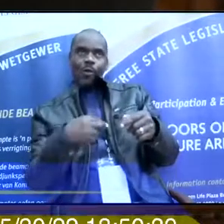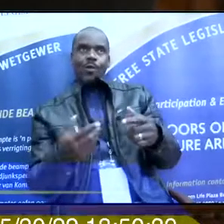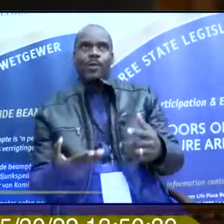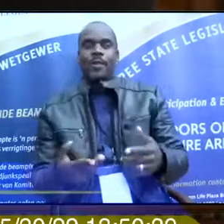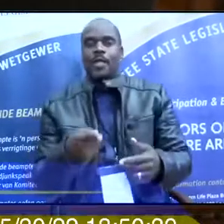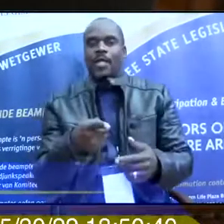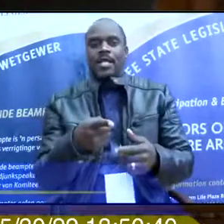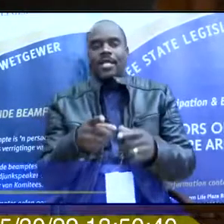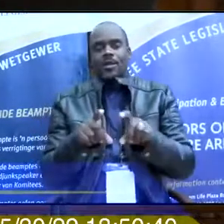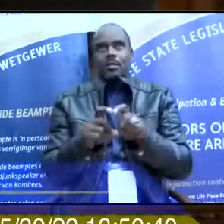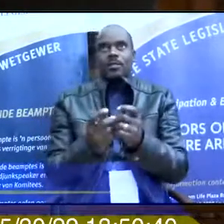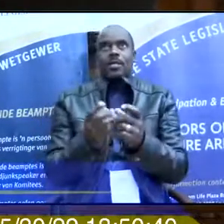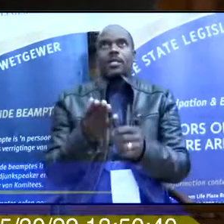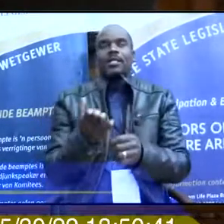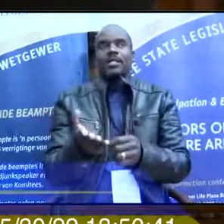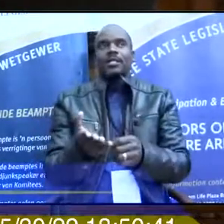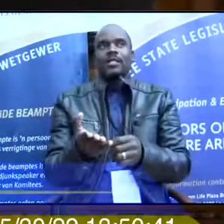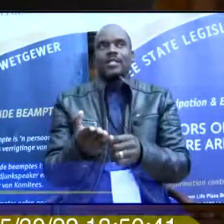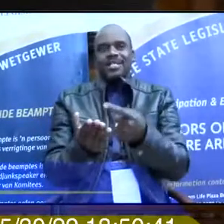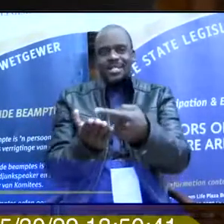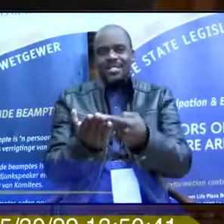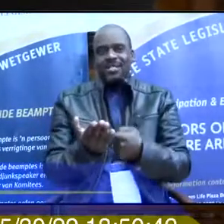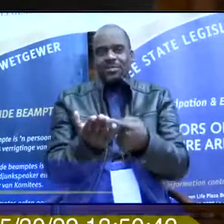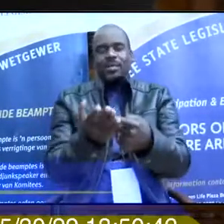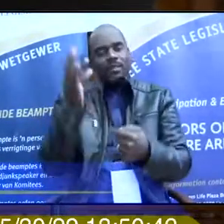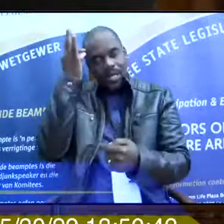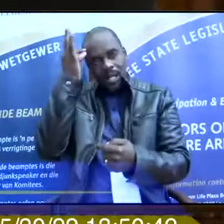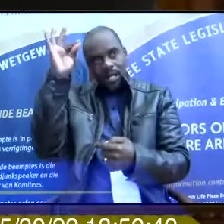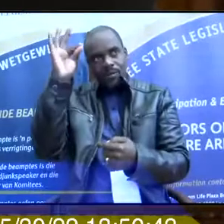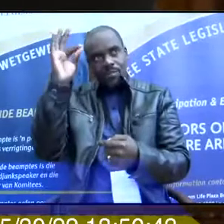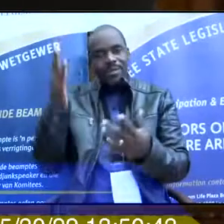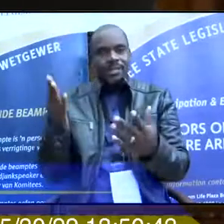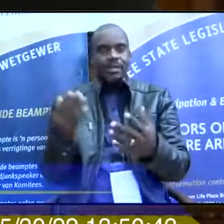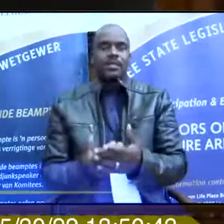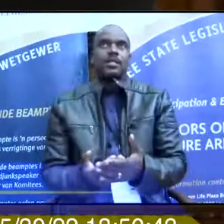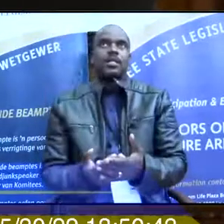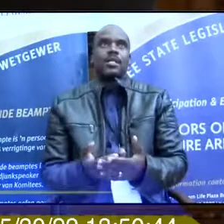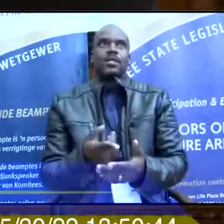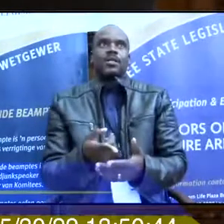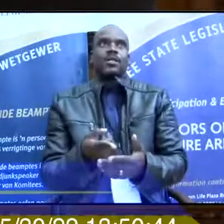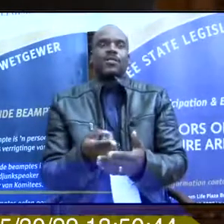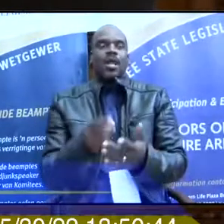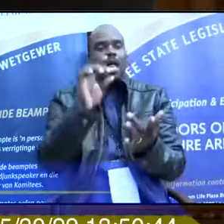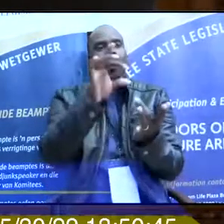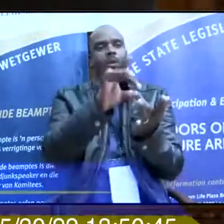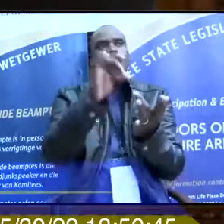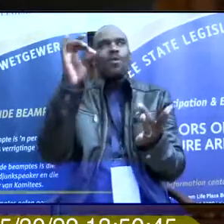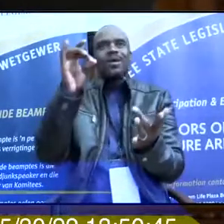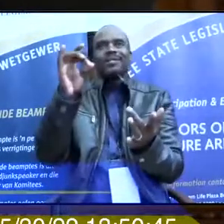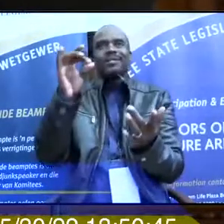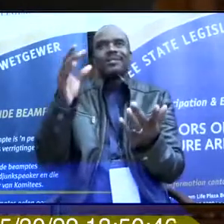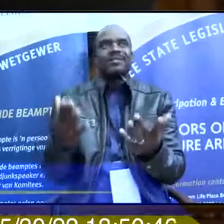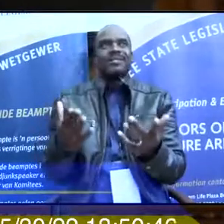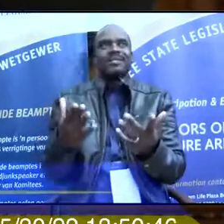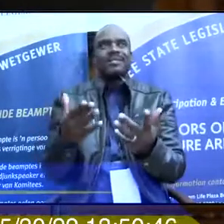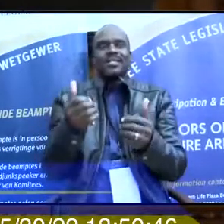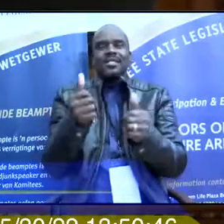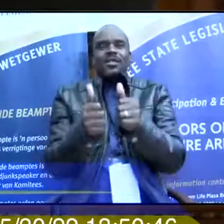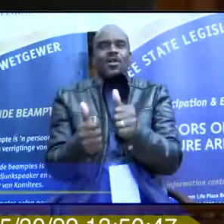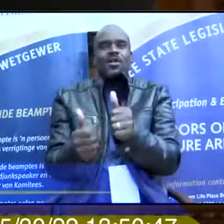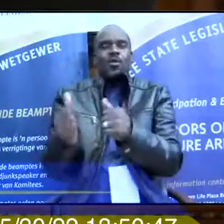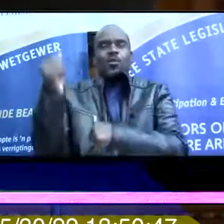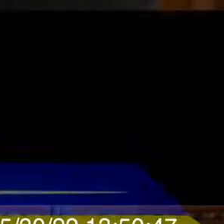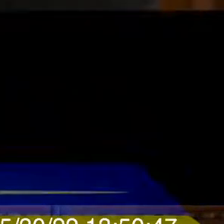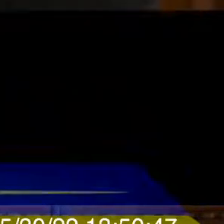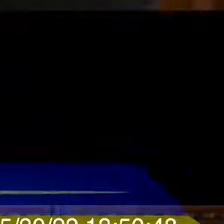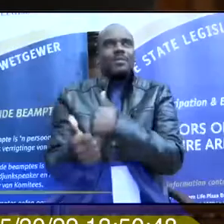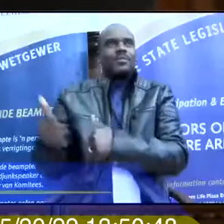is a commitment that has been made by the government in terms of appointing traffic officers the first one